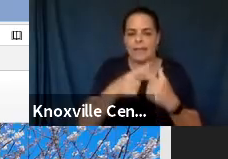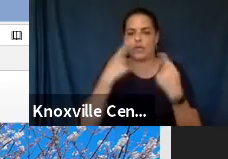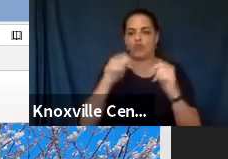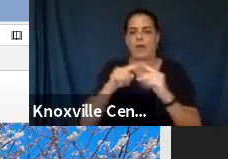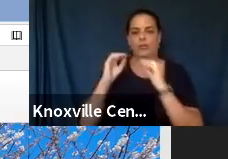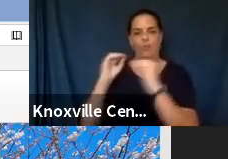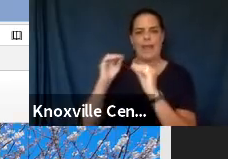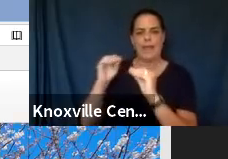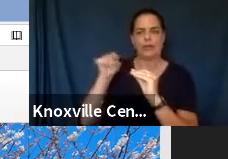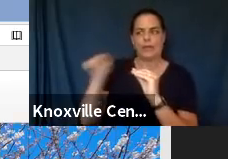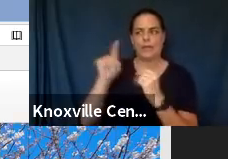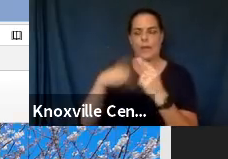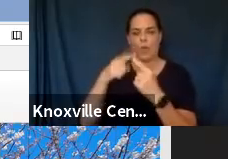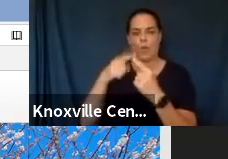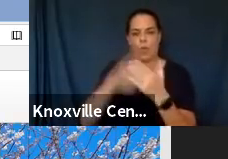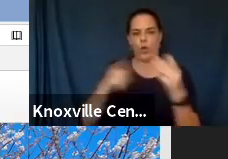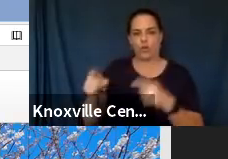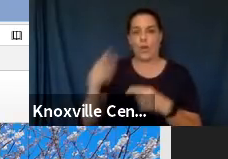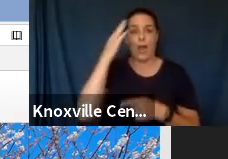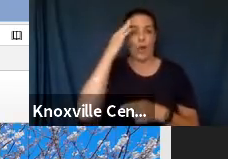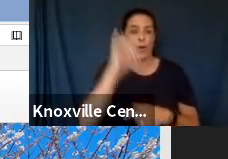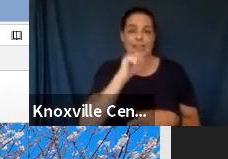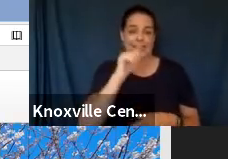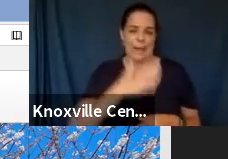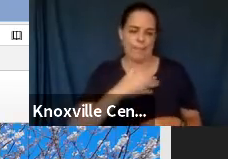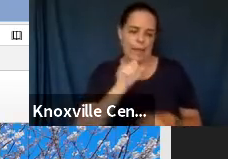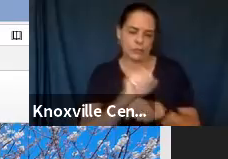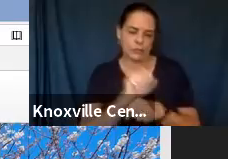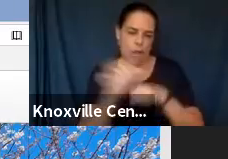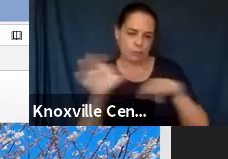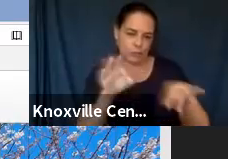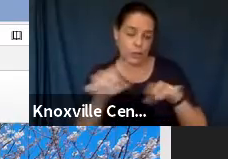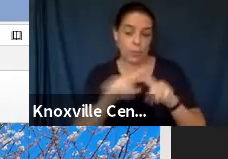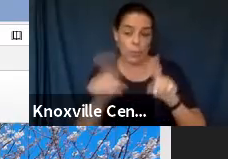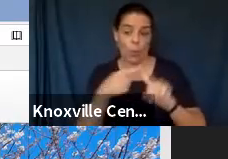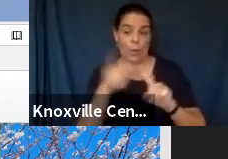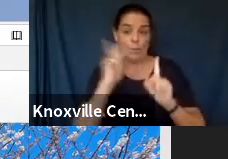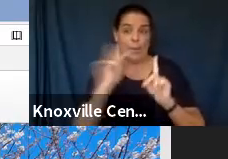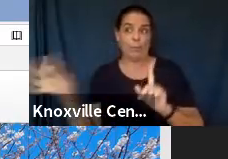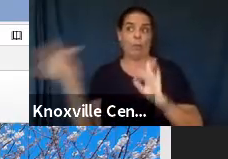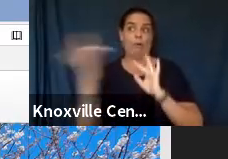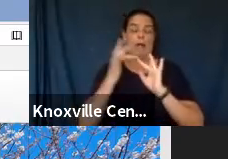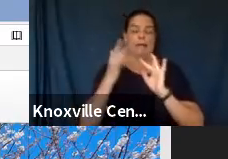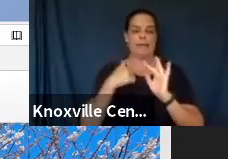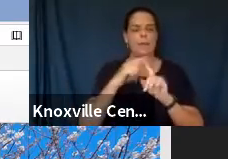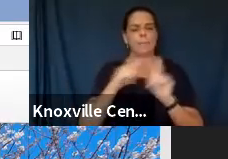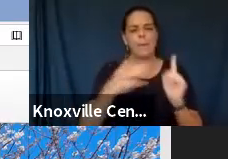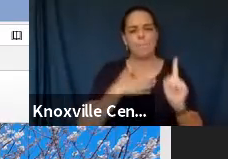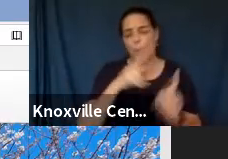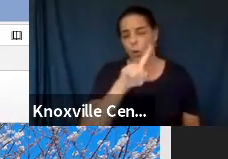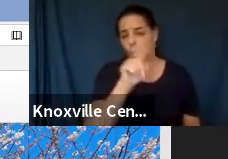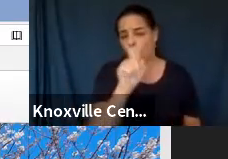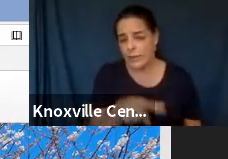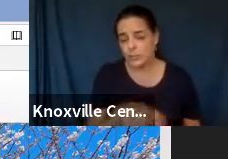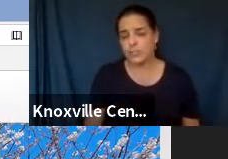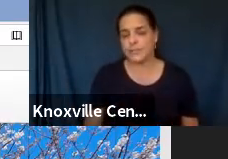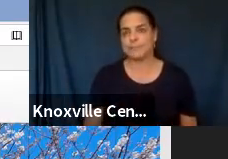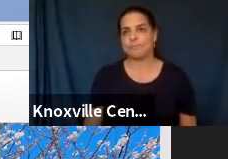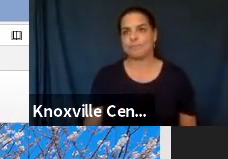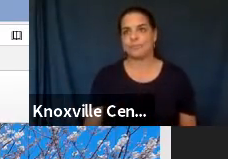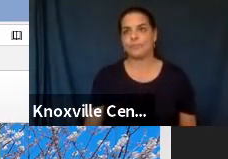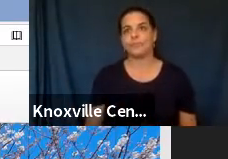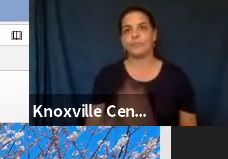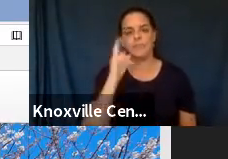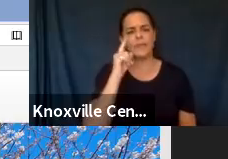them about what's going on. I know that's not my job description, but when people reach out to me, but I think my question is so I think you've